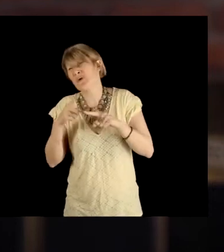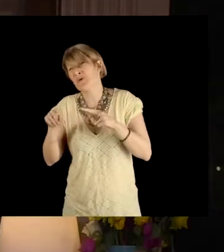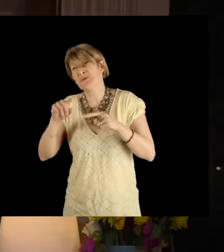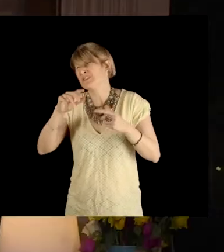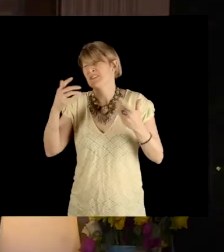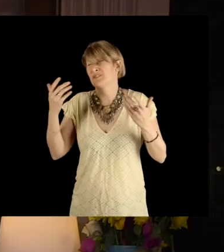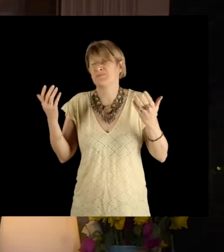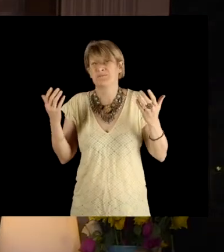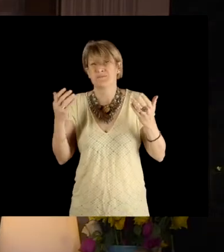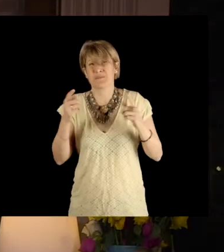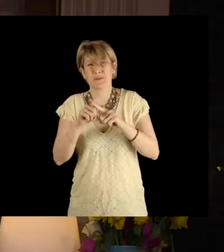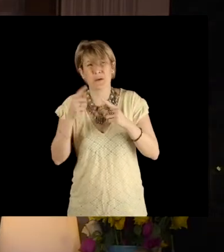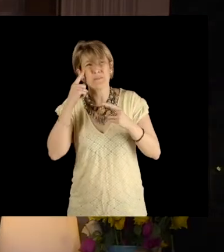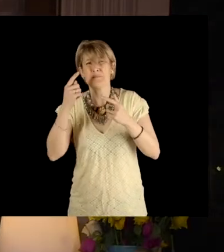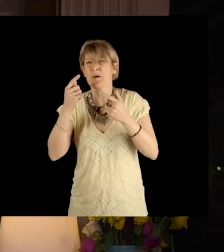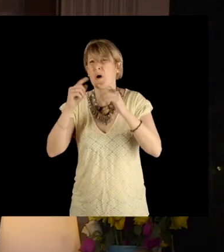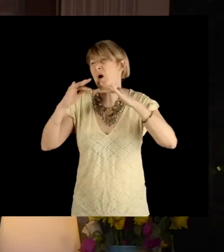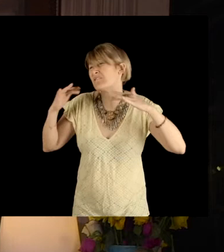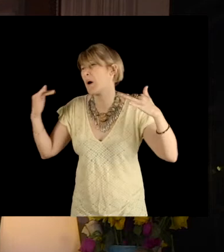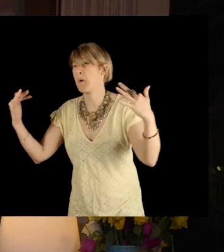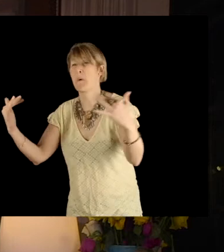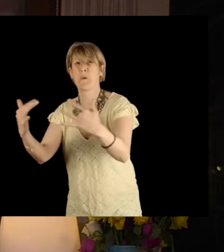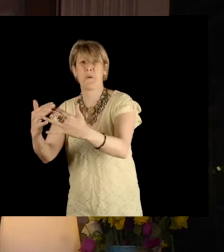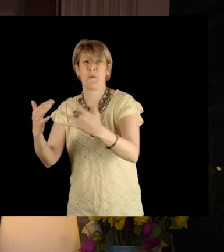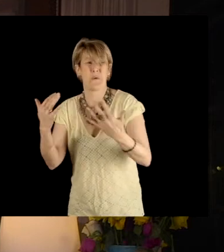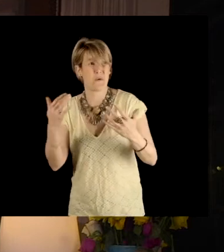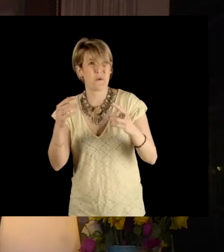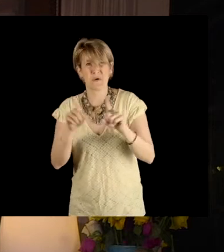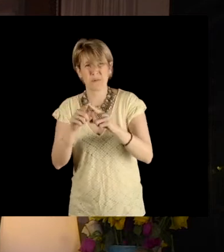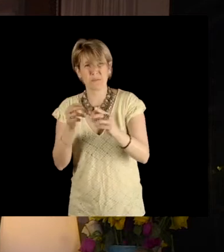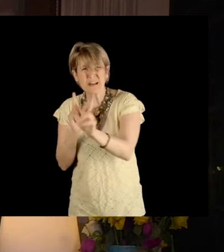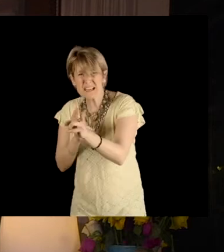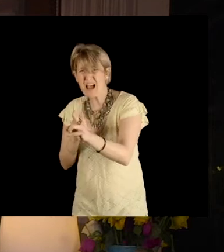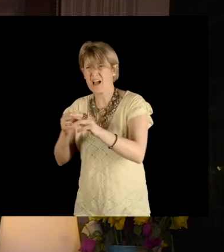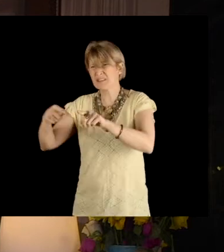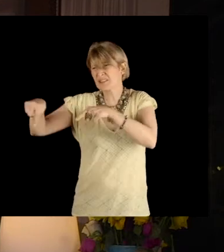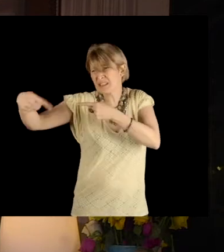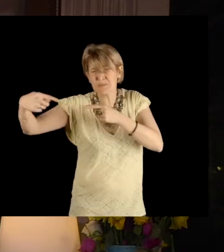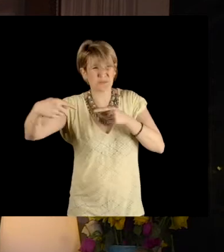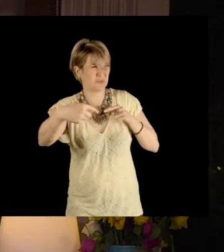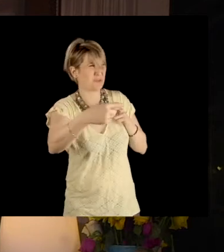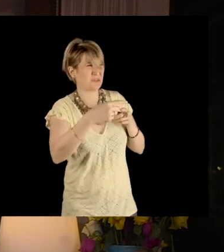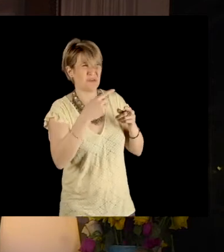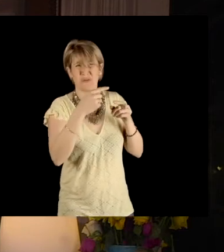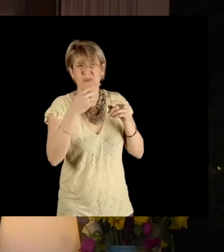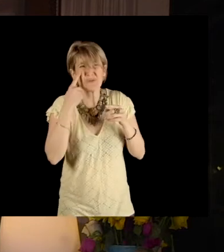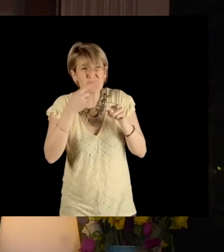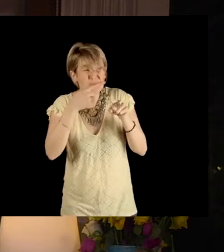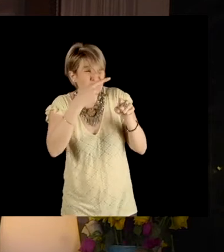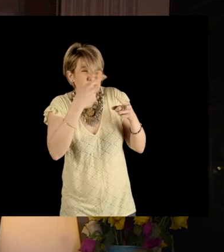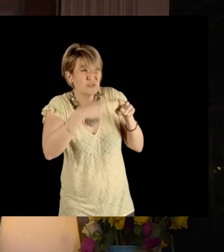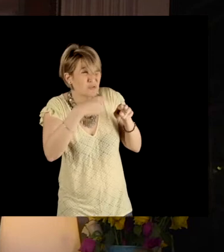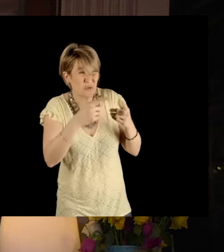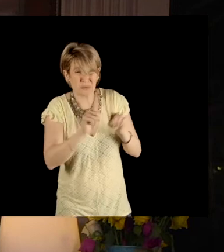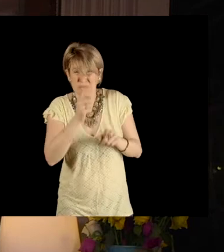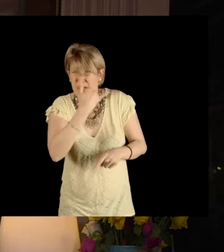consciousness, it actually inspires us in choosing the right thing, making right decisions